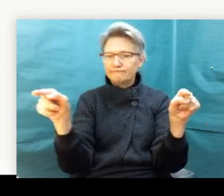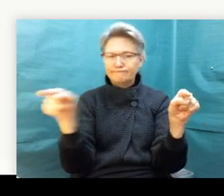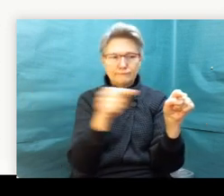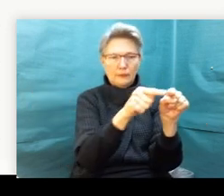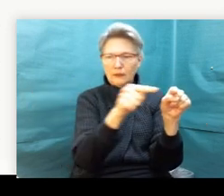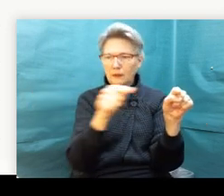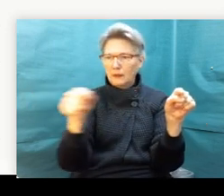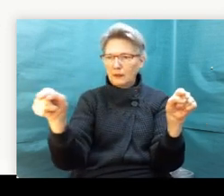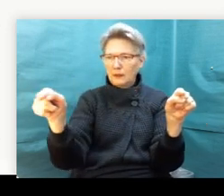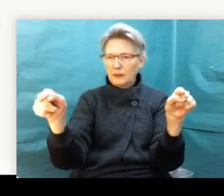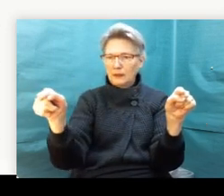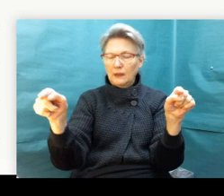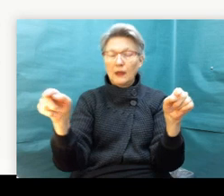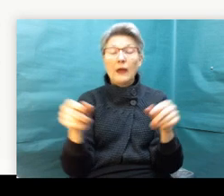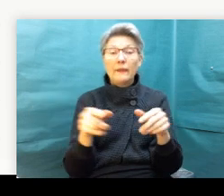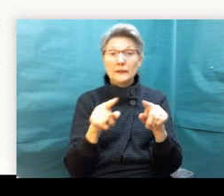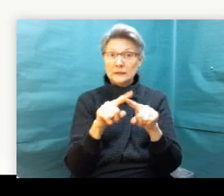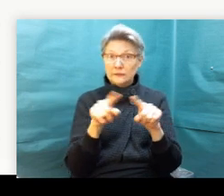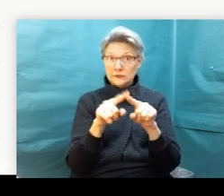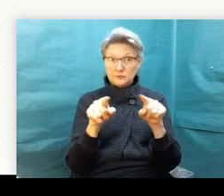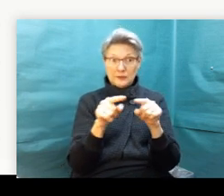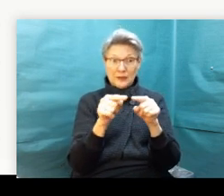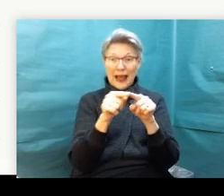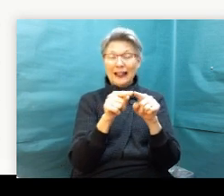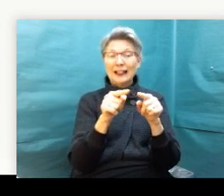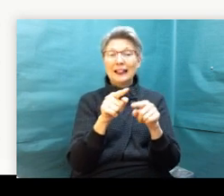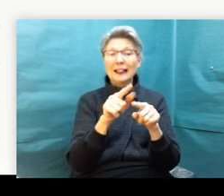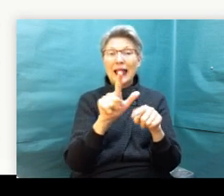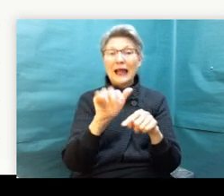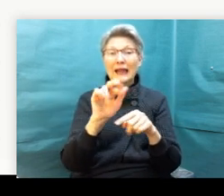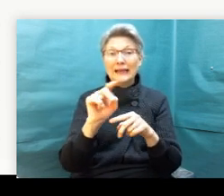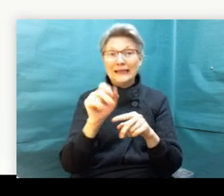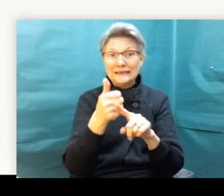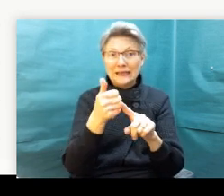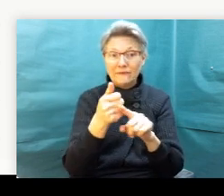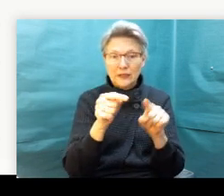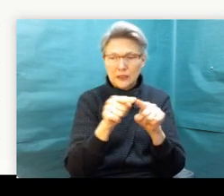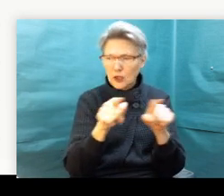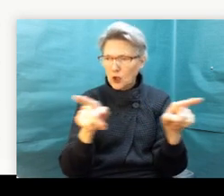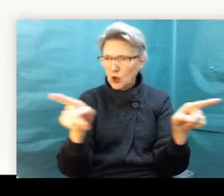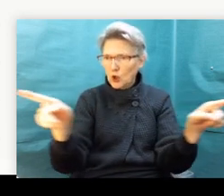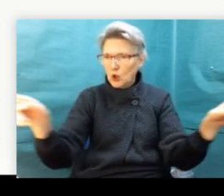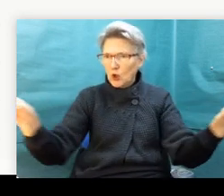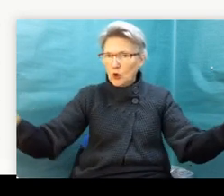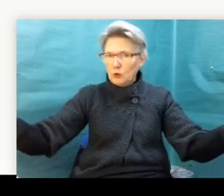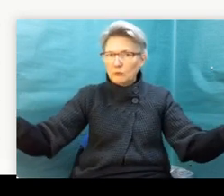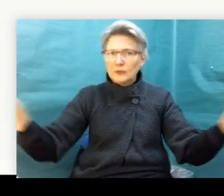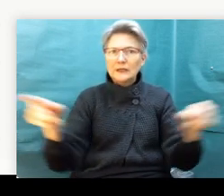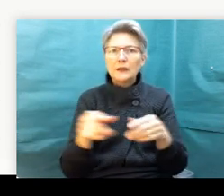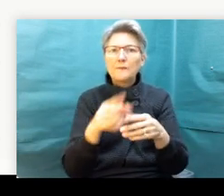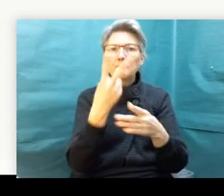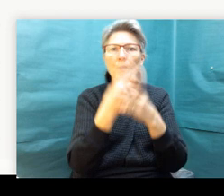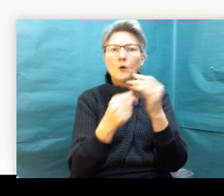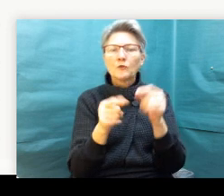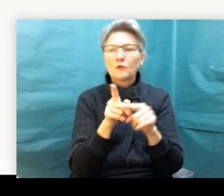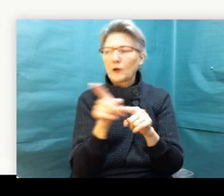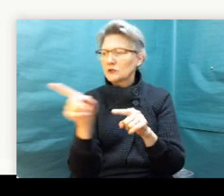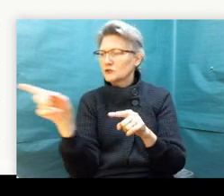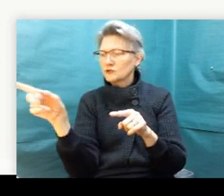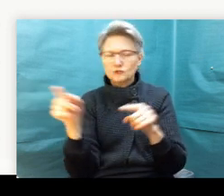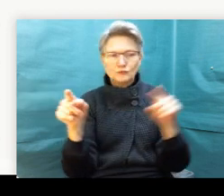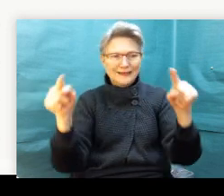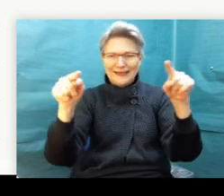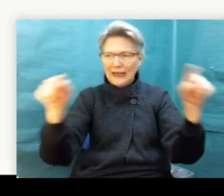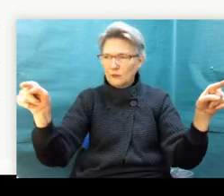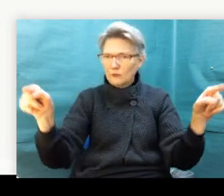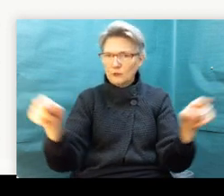line segment and a line is that a line continues without end in both directions, which is signified by those arrows on